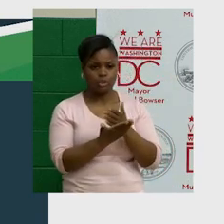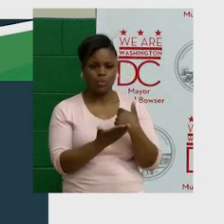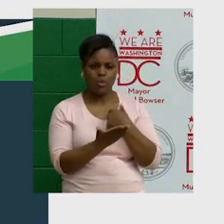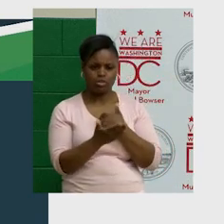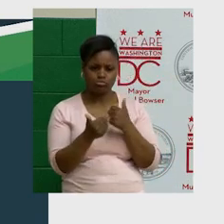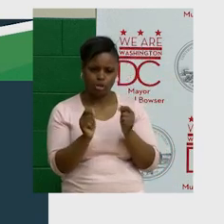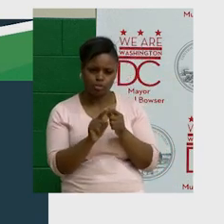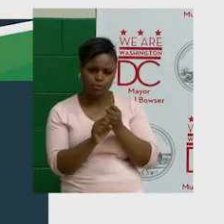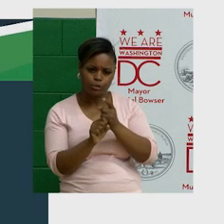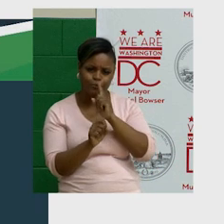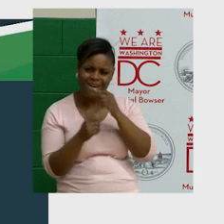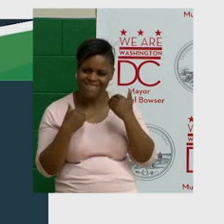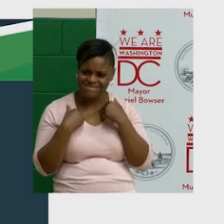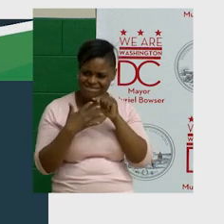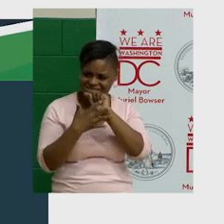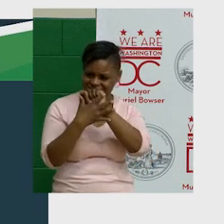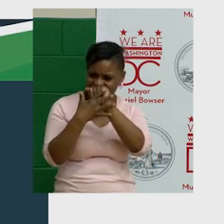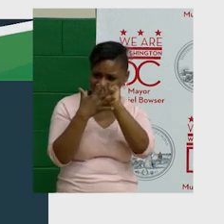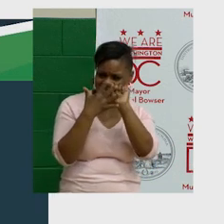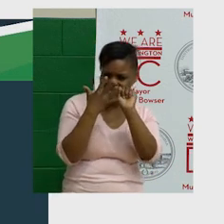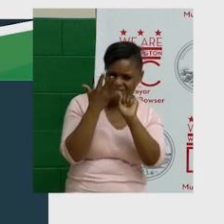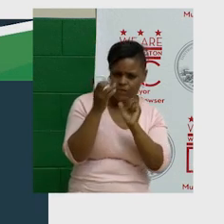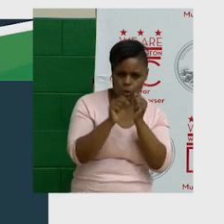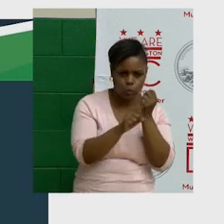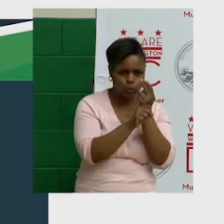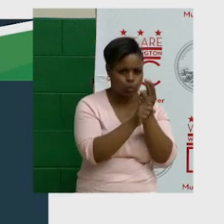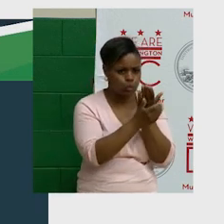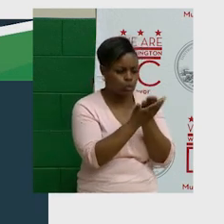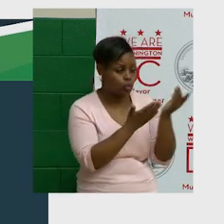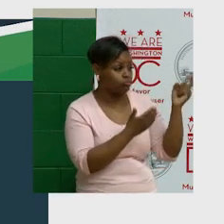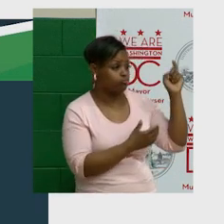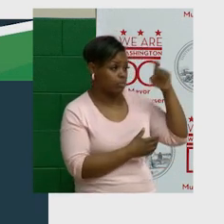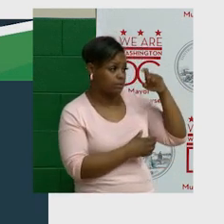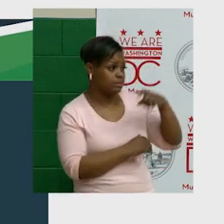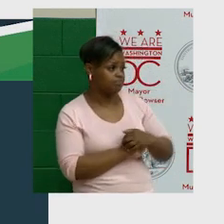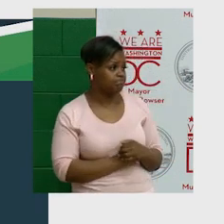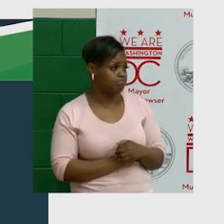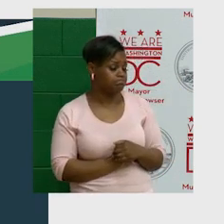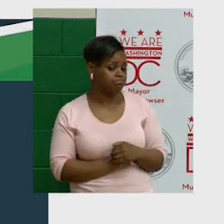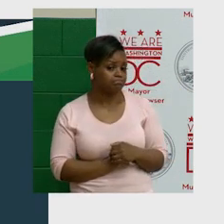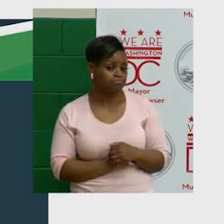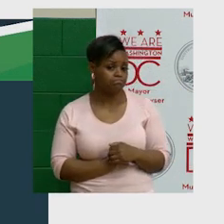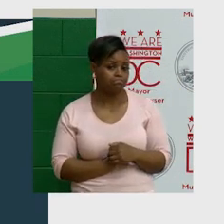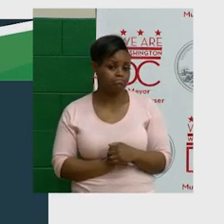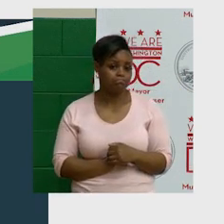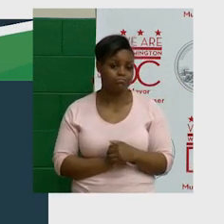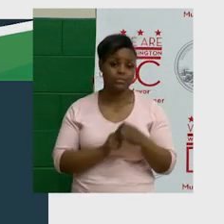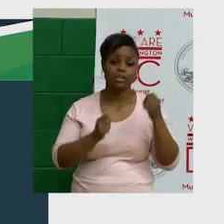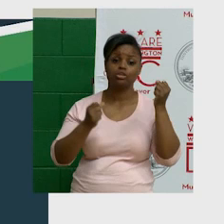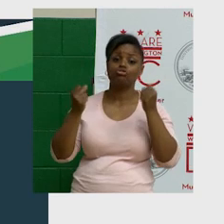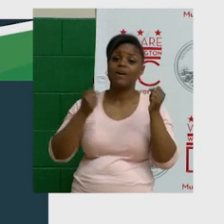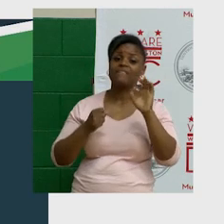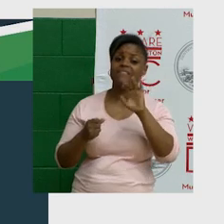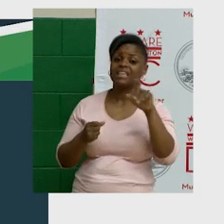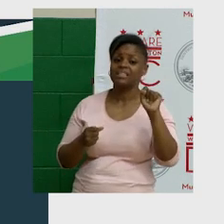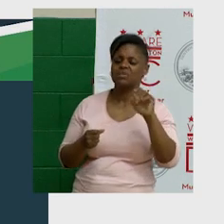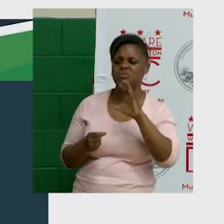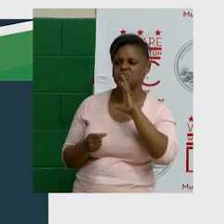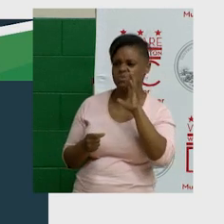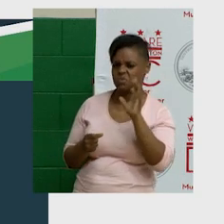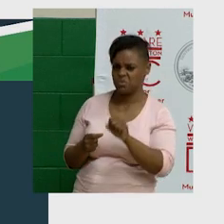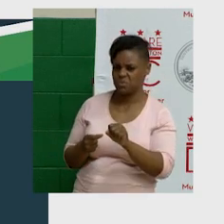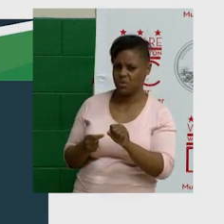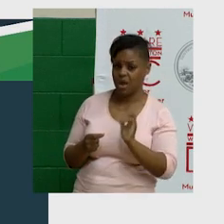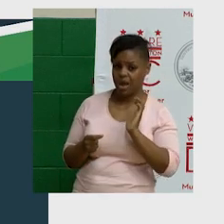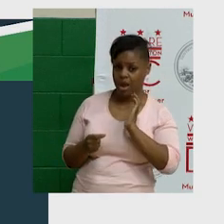stay on top of it and making sure that we use those resources wisely. The fleet was very old, and in fact, that's one of the areas in our capital